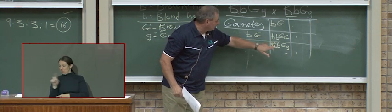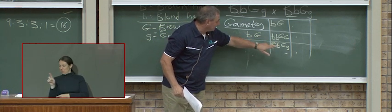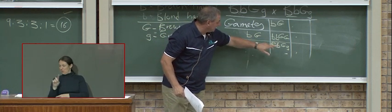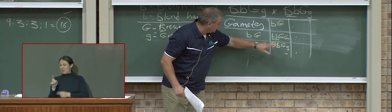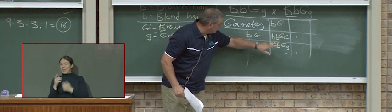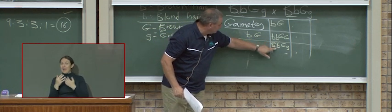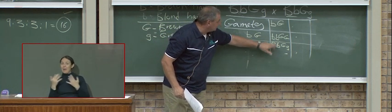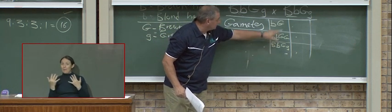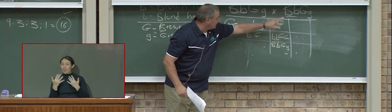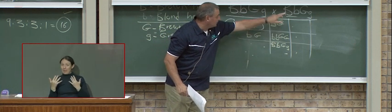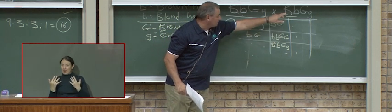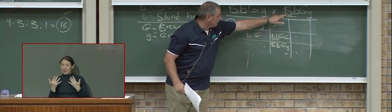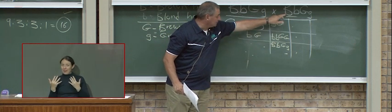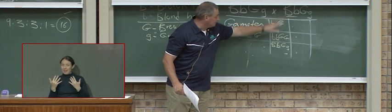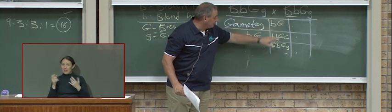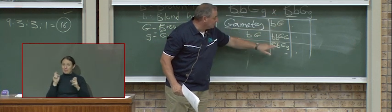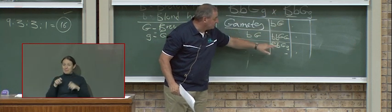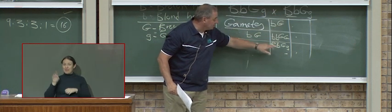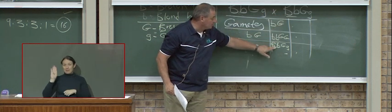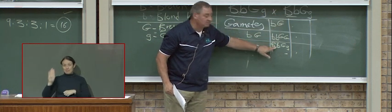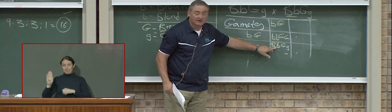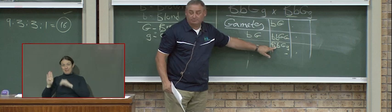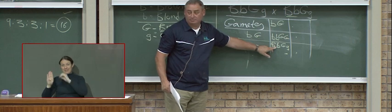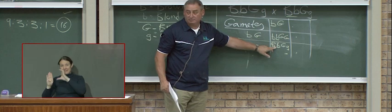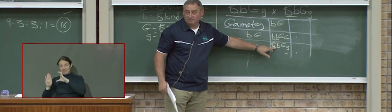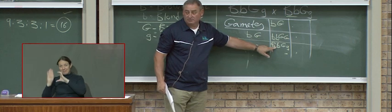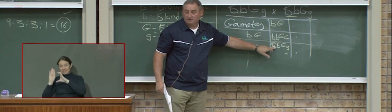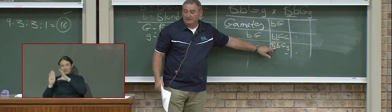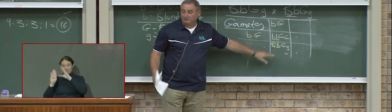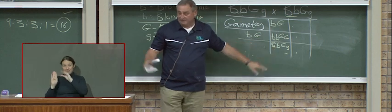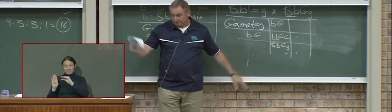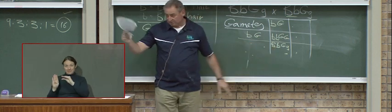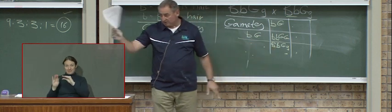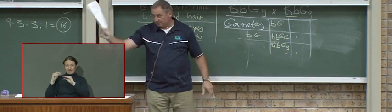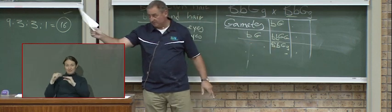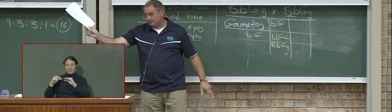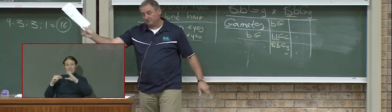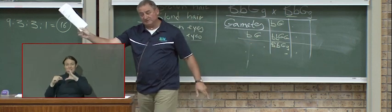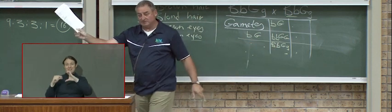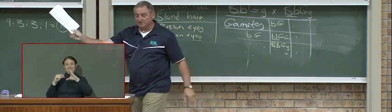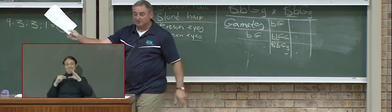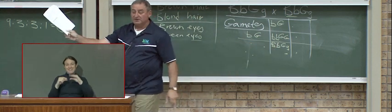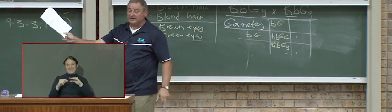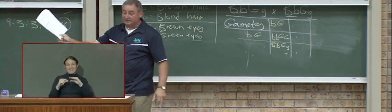do you find that look just like the parents in the genotype. That